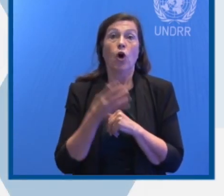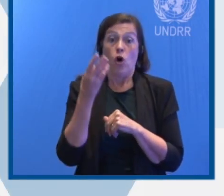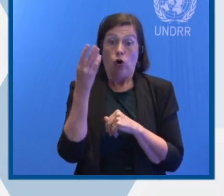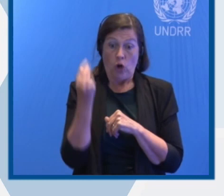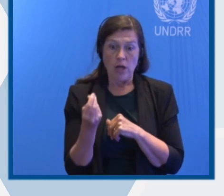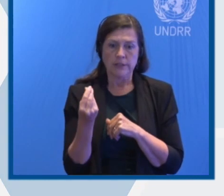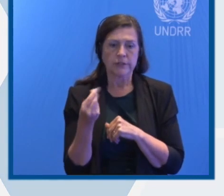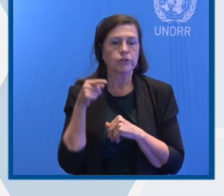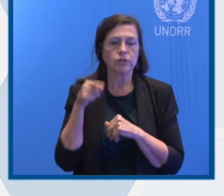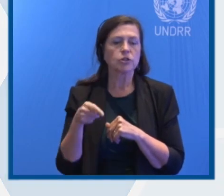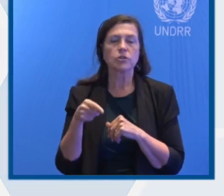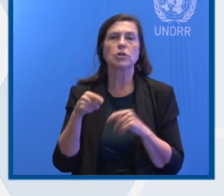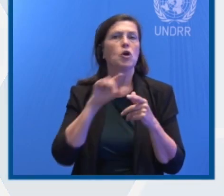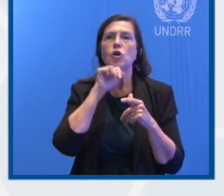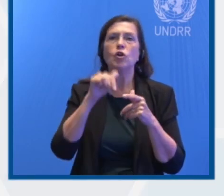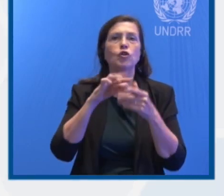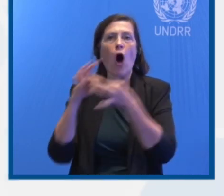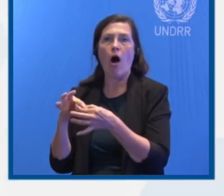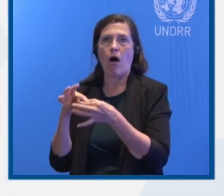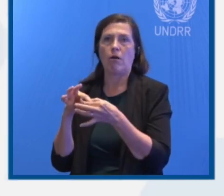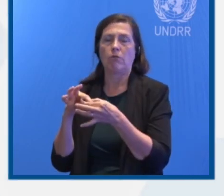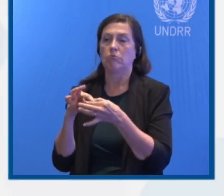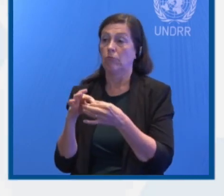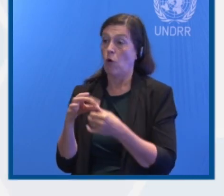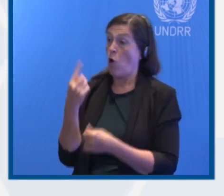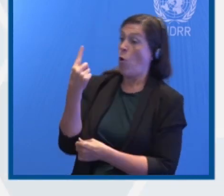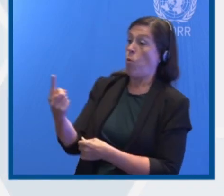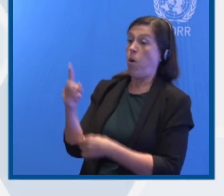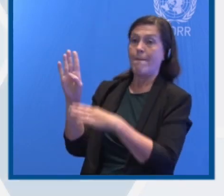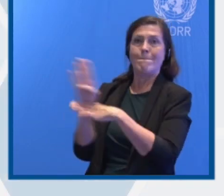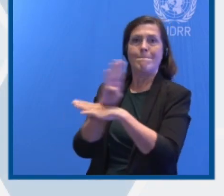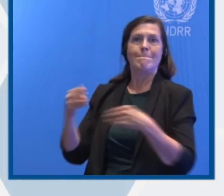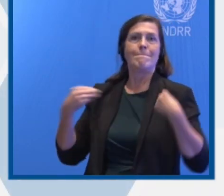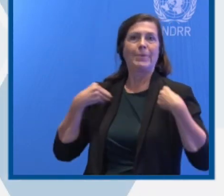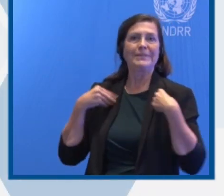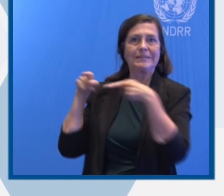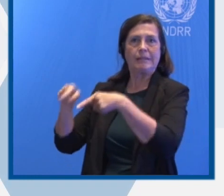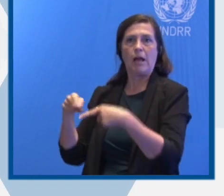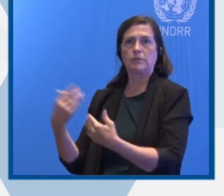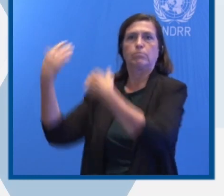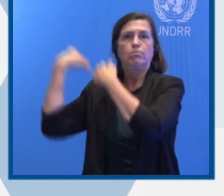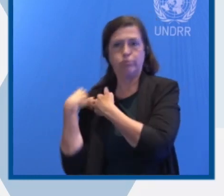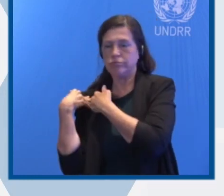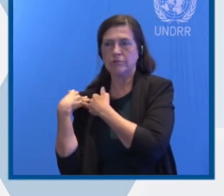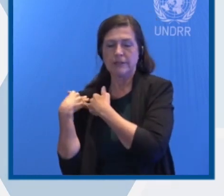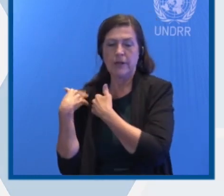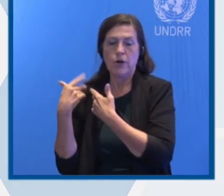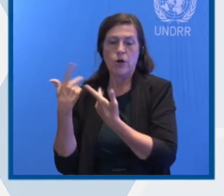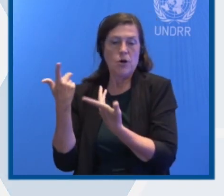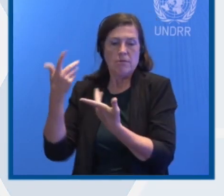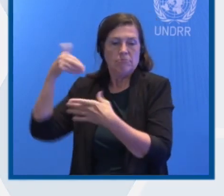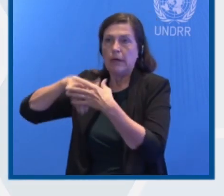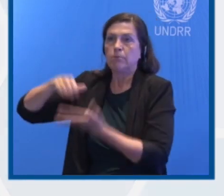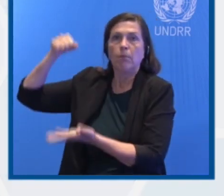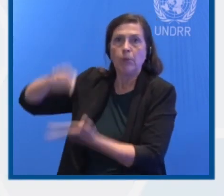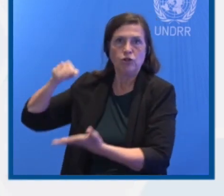often don't sit on any individual business or government's income statement or balance sheet. They're not in the budget because we